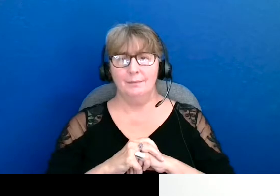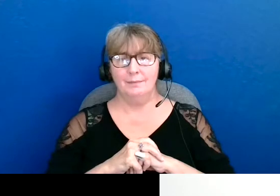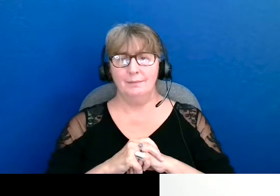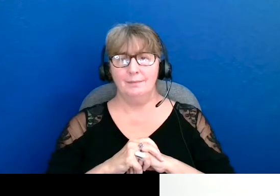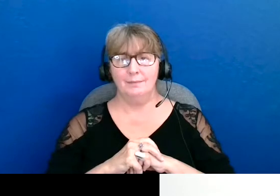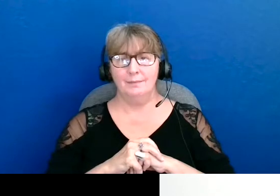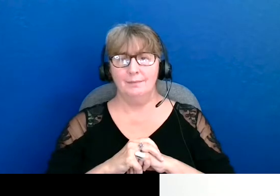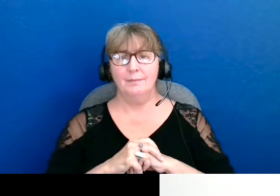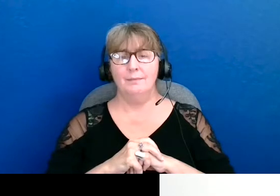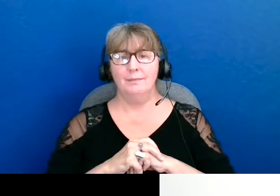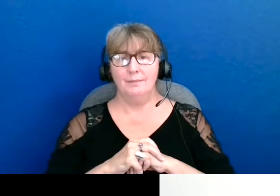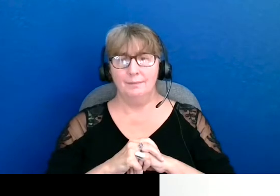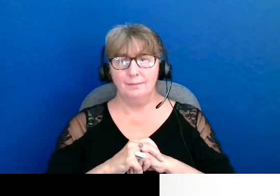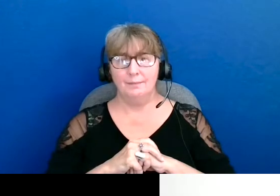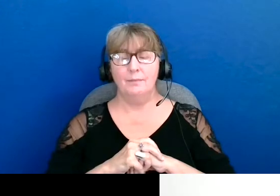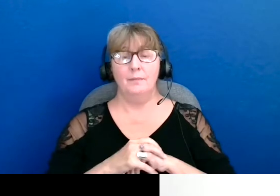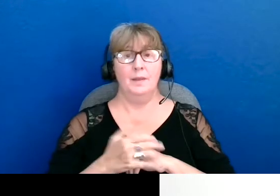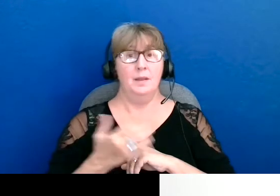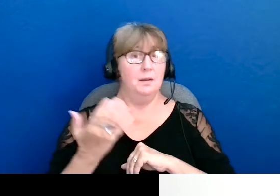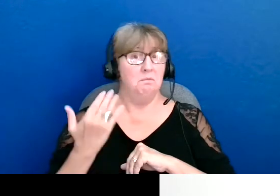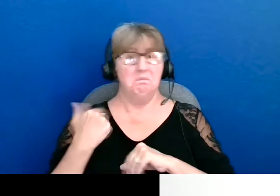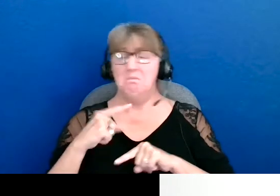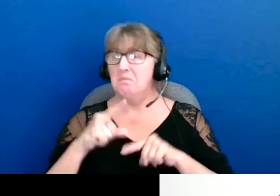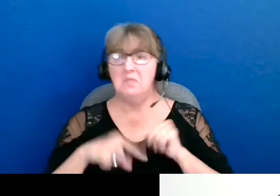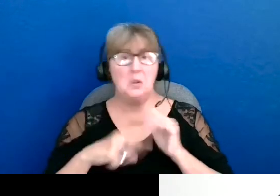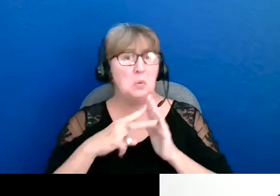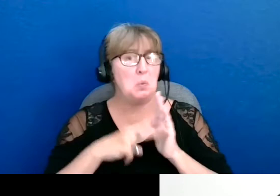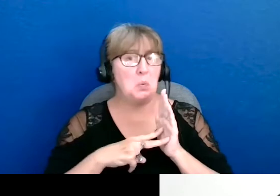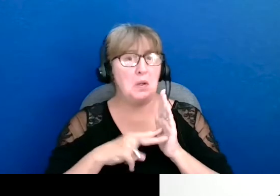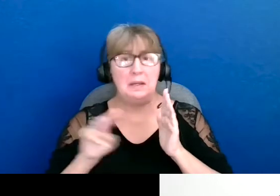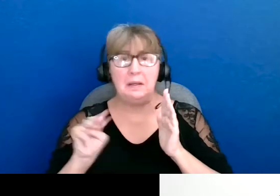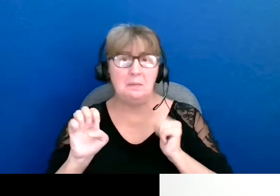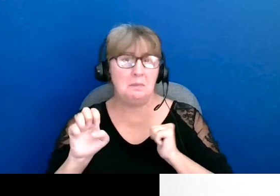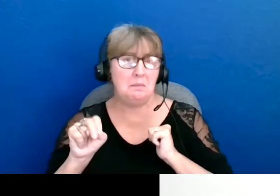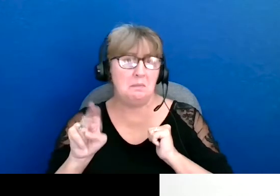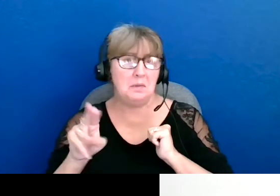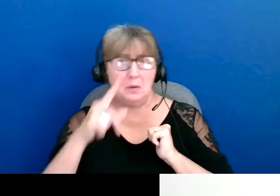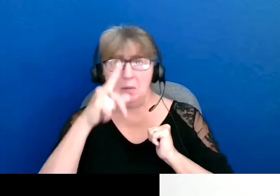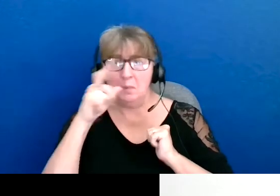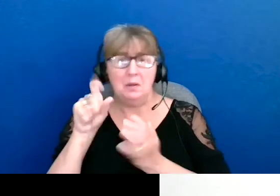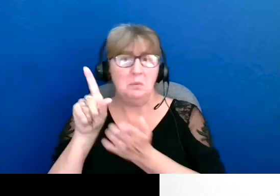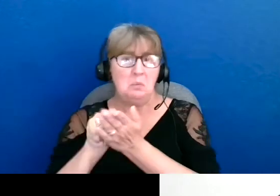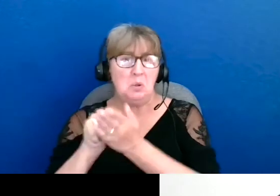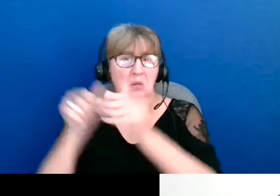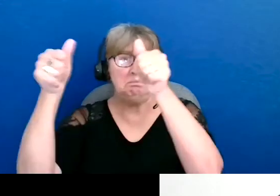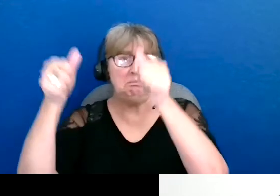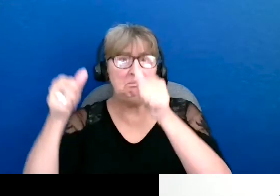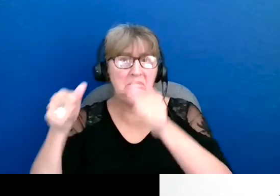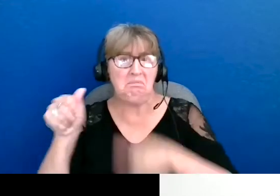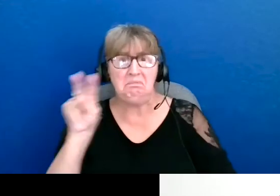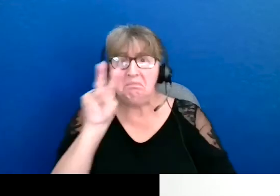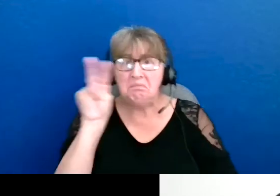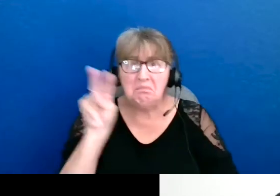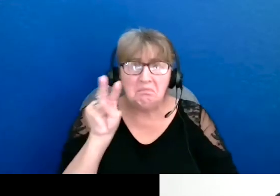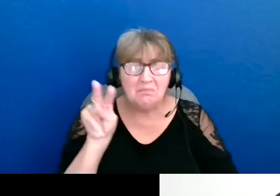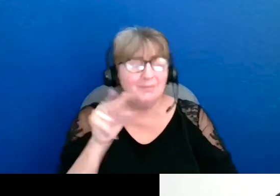So originally, I couldn't read the menu because it was only in print. One needed to be able to see to